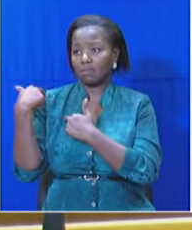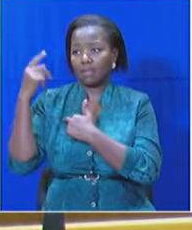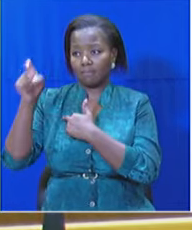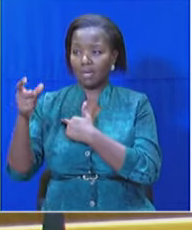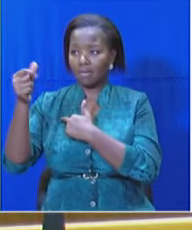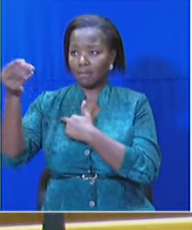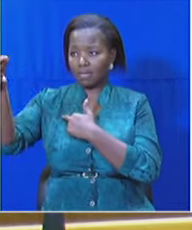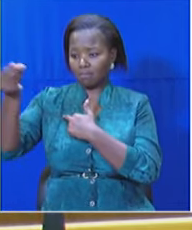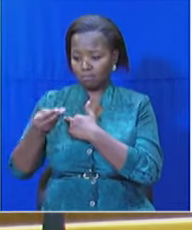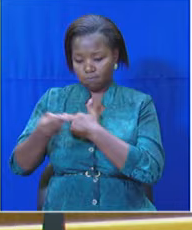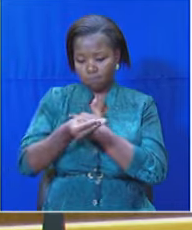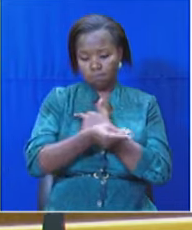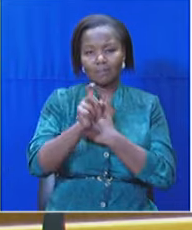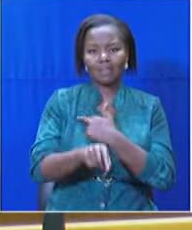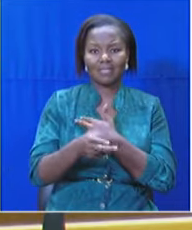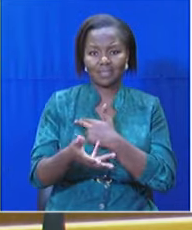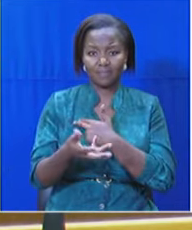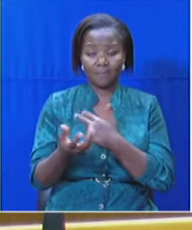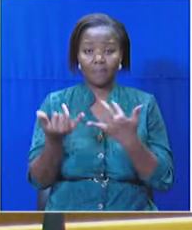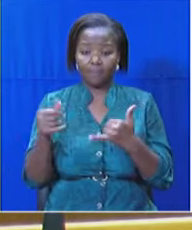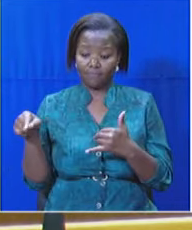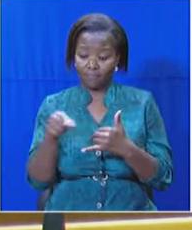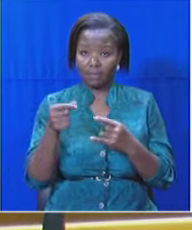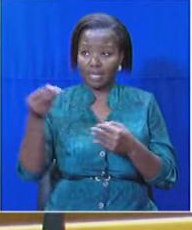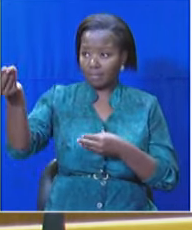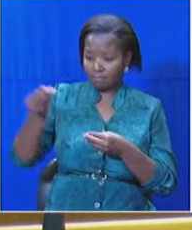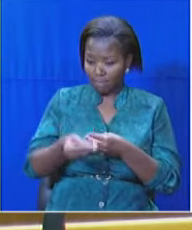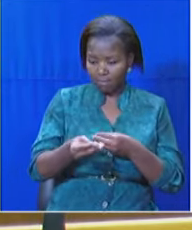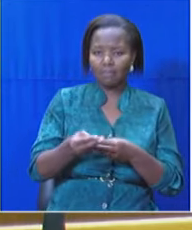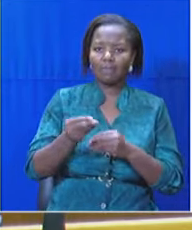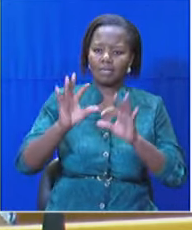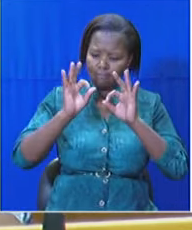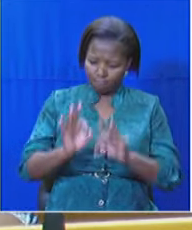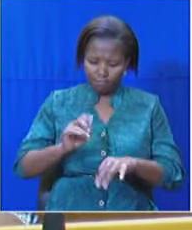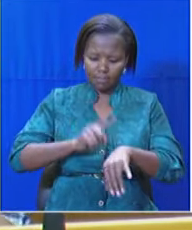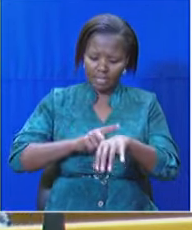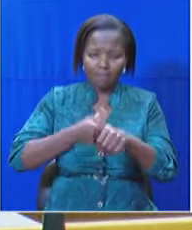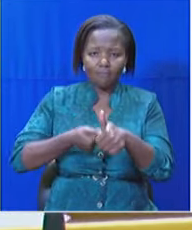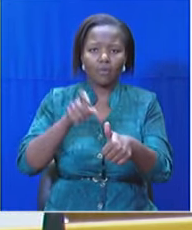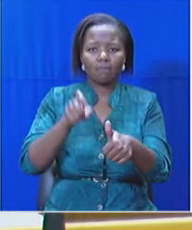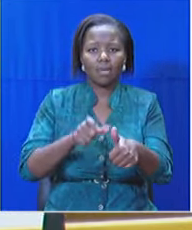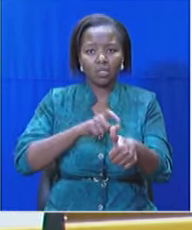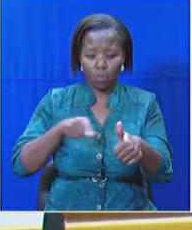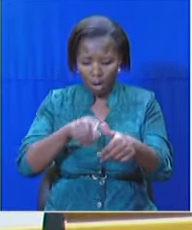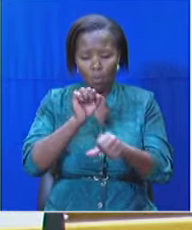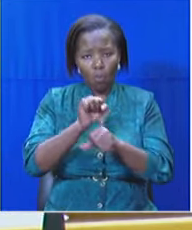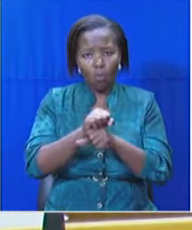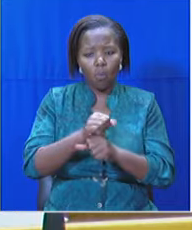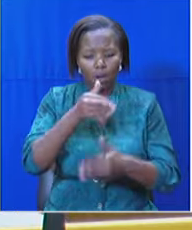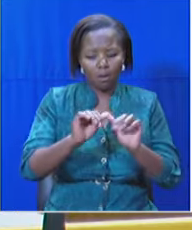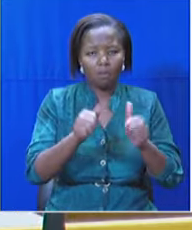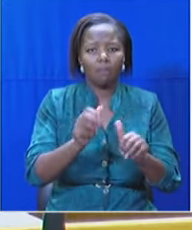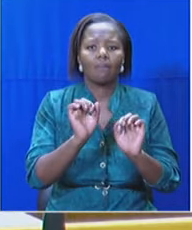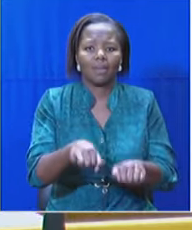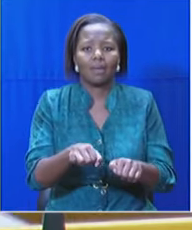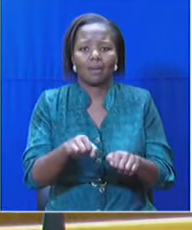financial resources to those entities. Let the transfers be done on time for the entities to be able to execute their mandate and to avoid